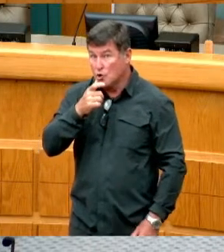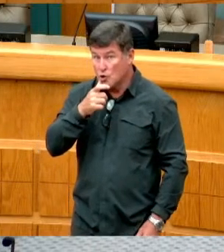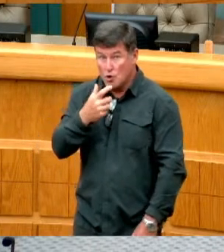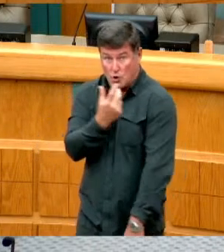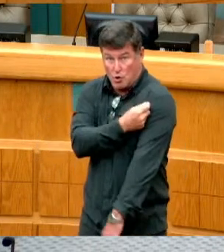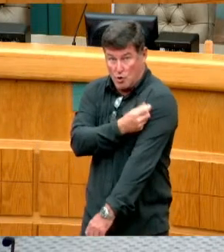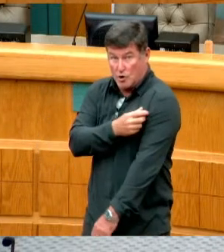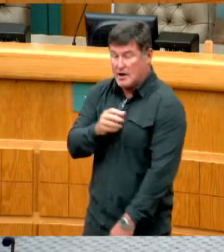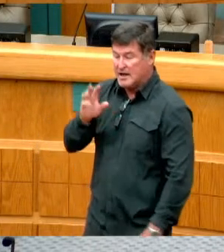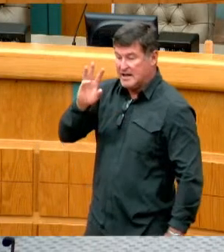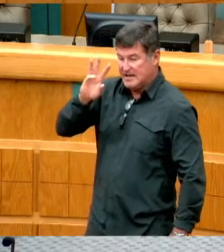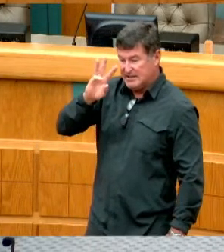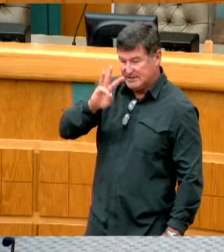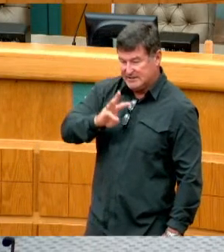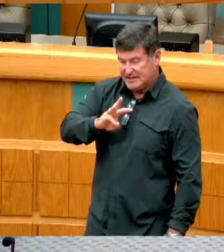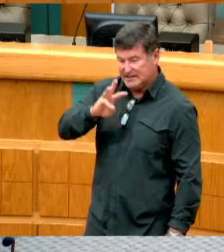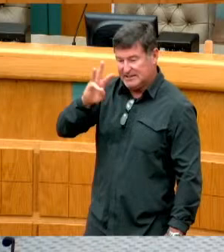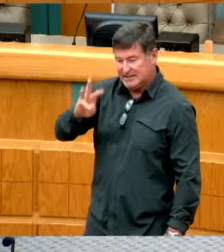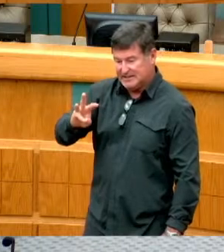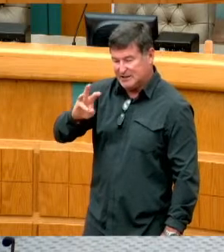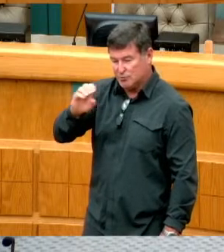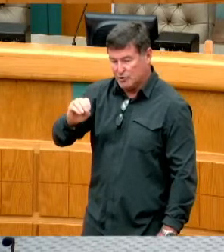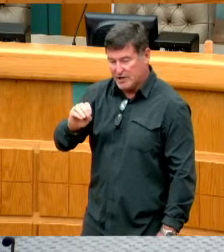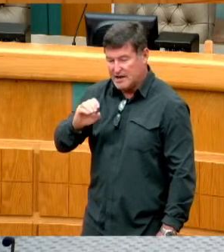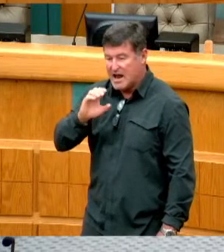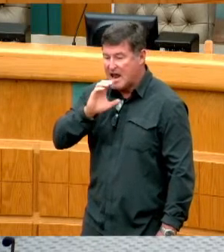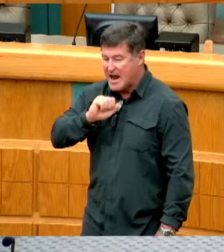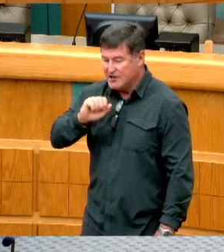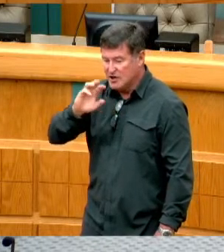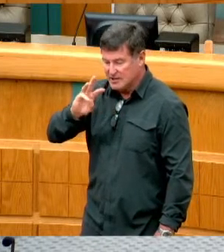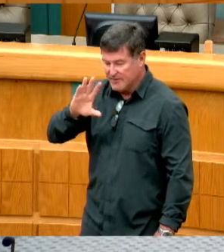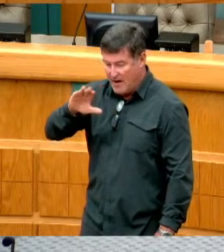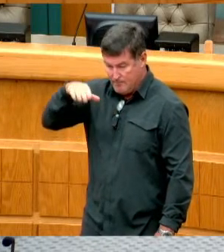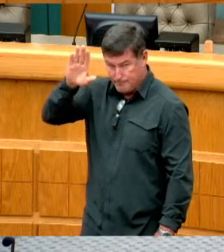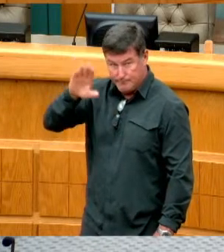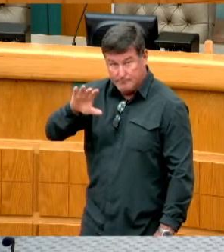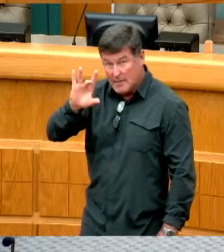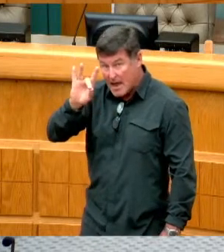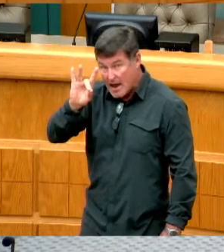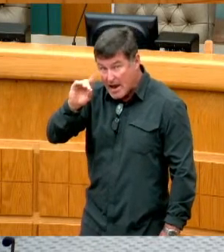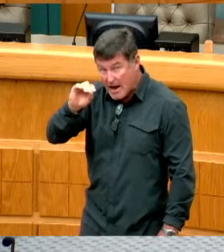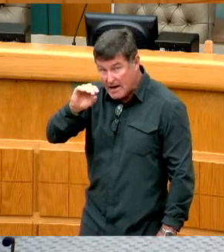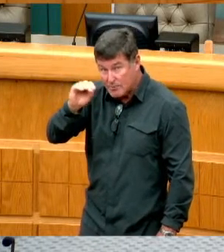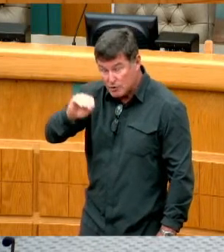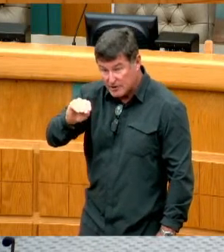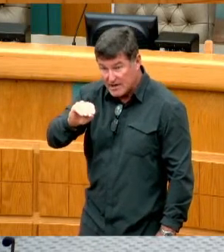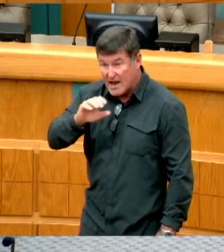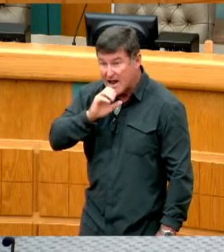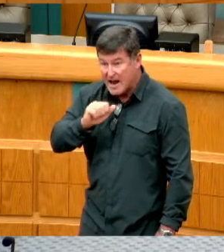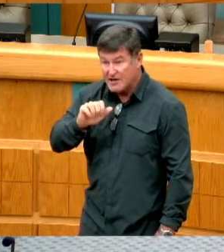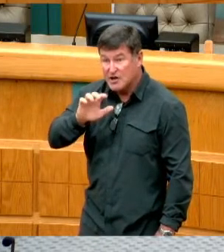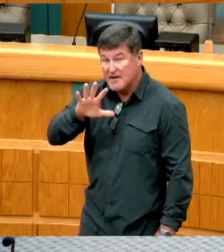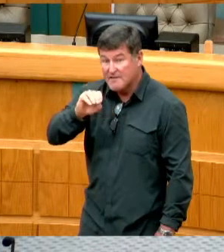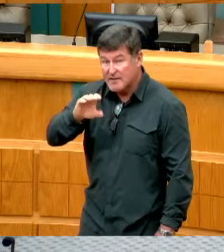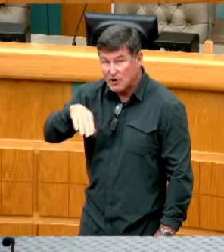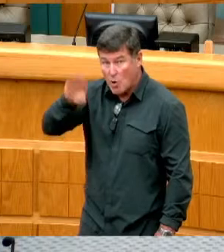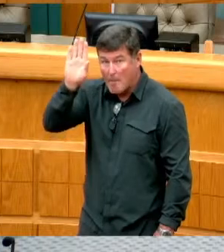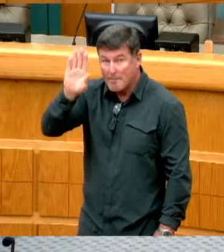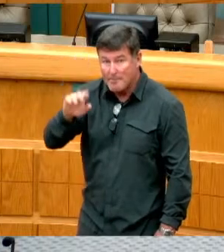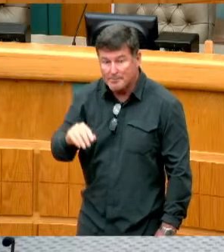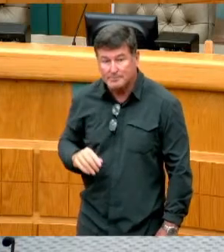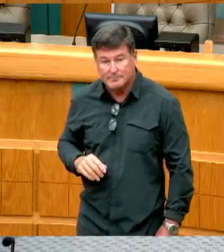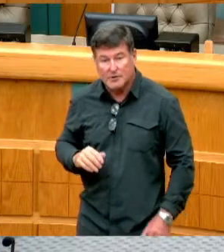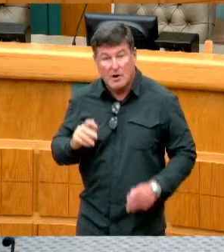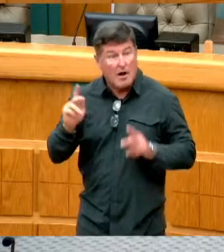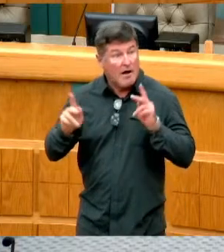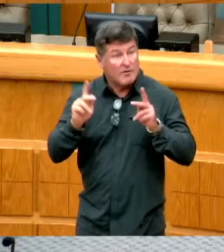66% were over 60 years of age. In fact, 80% were 50 years of age and older of all the